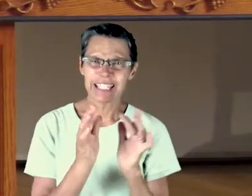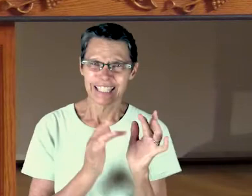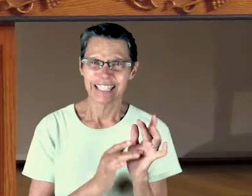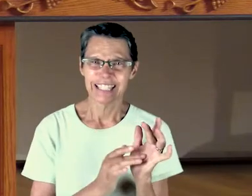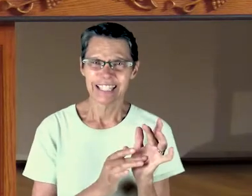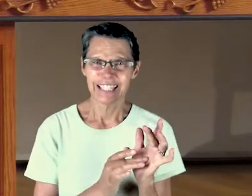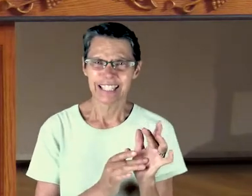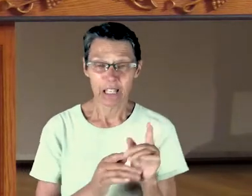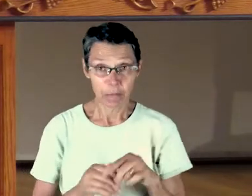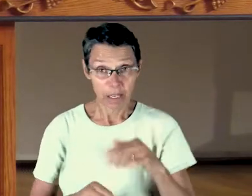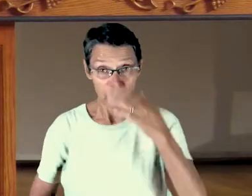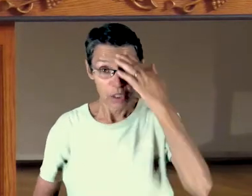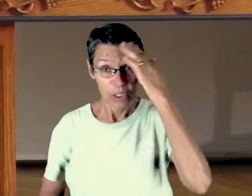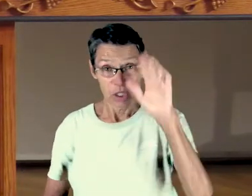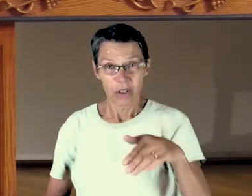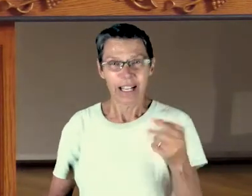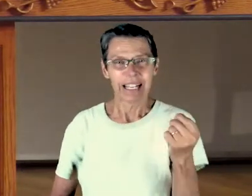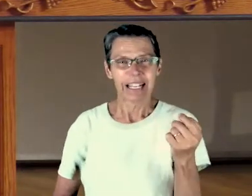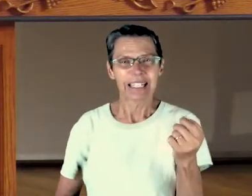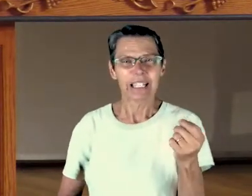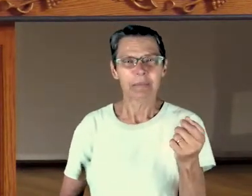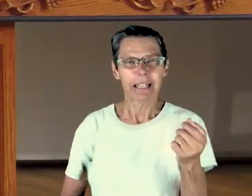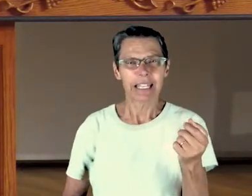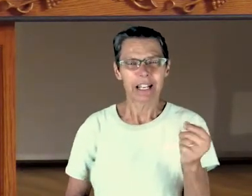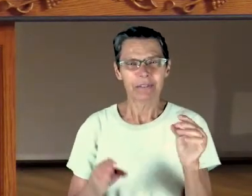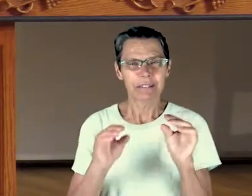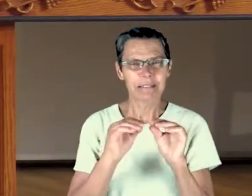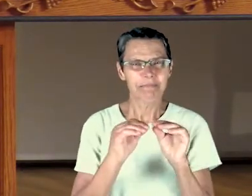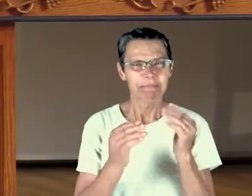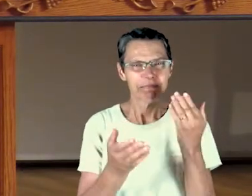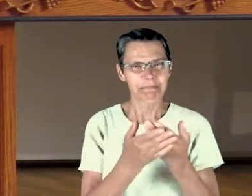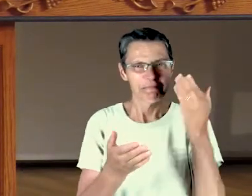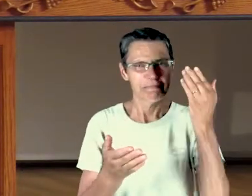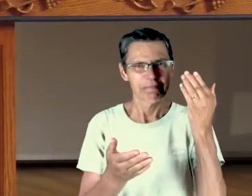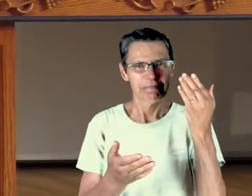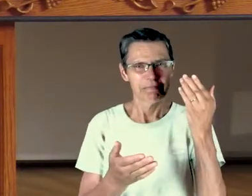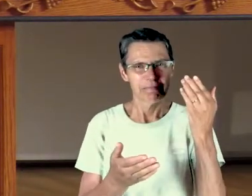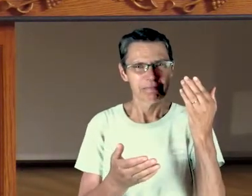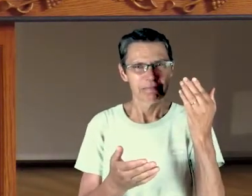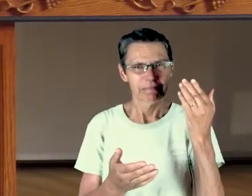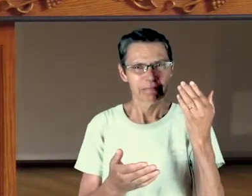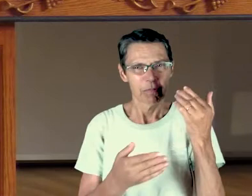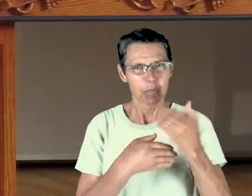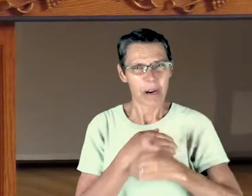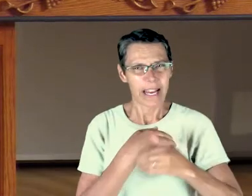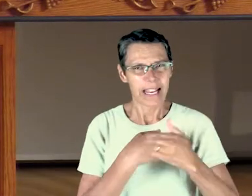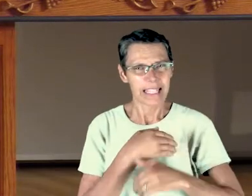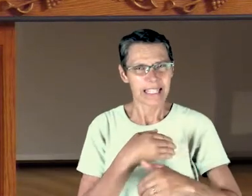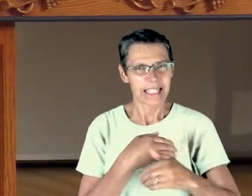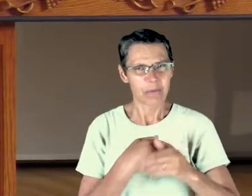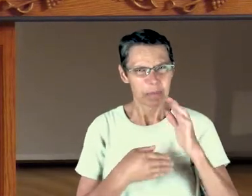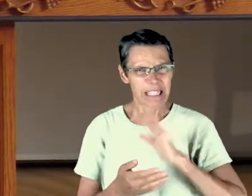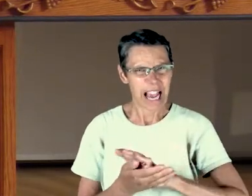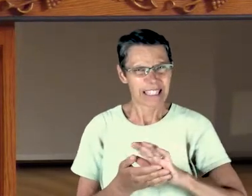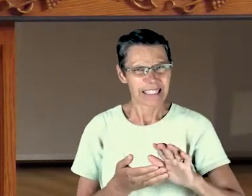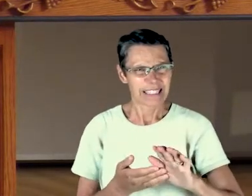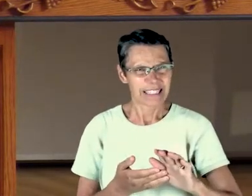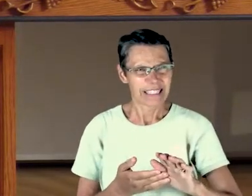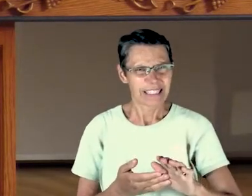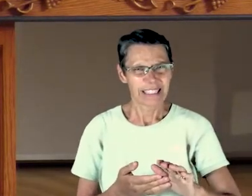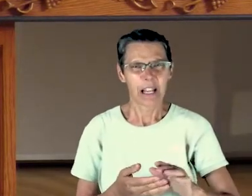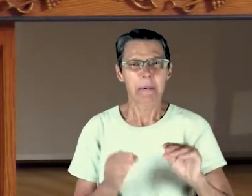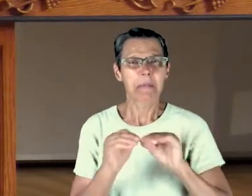a little concrete manna would be okay with us. maybe every day,